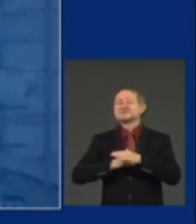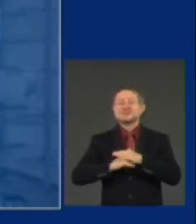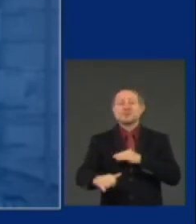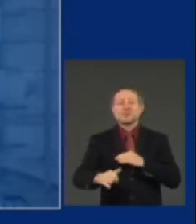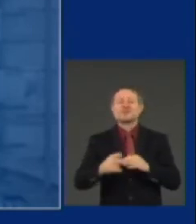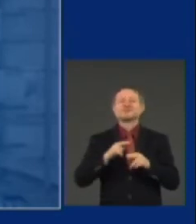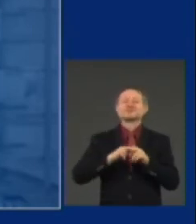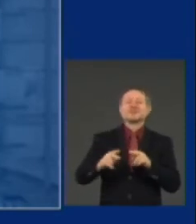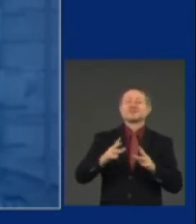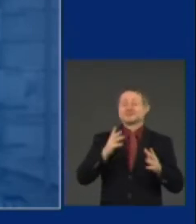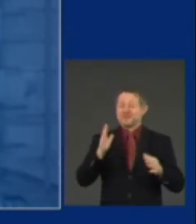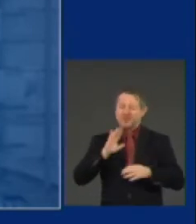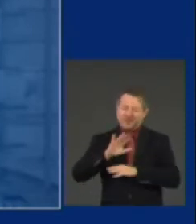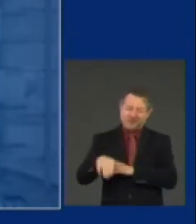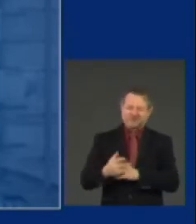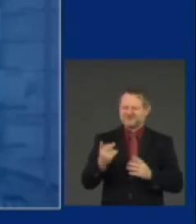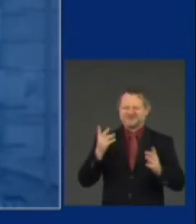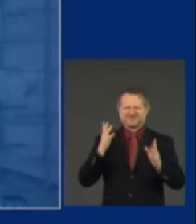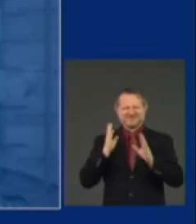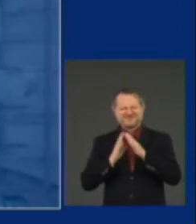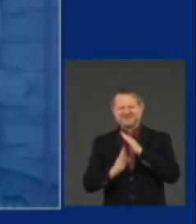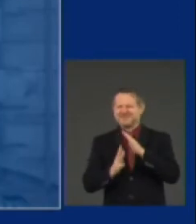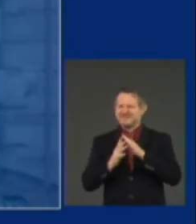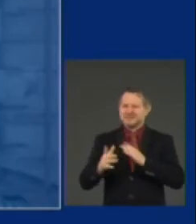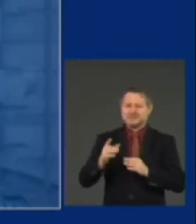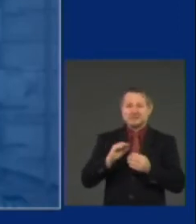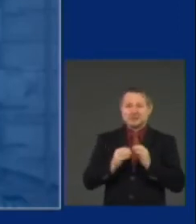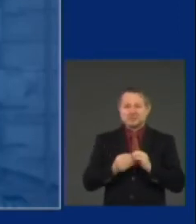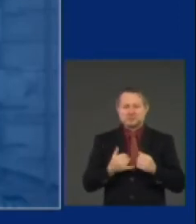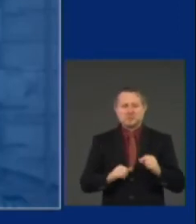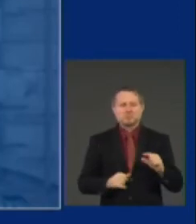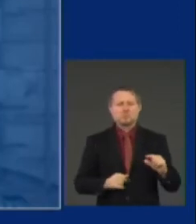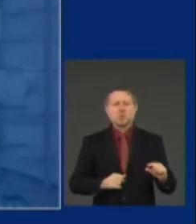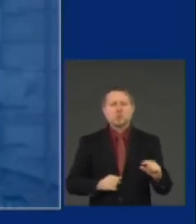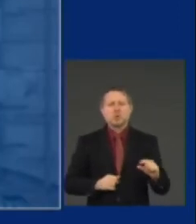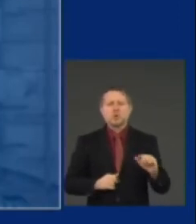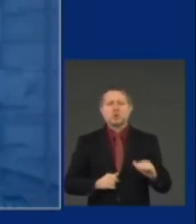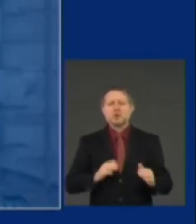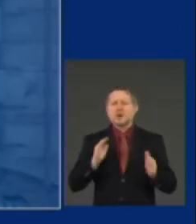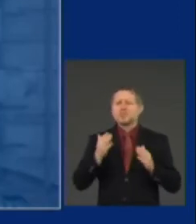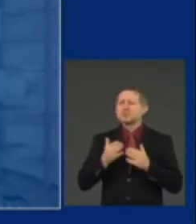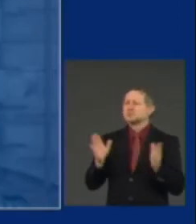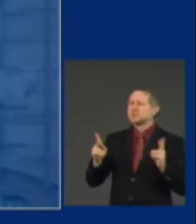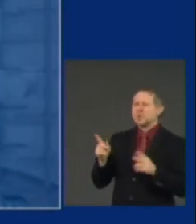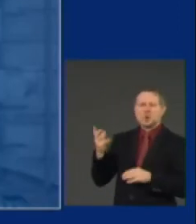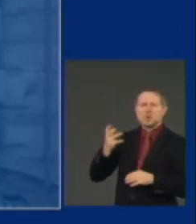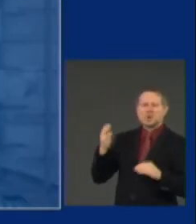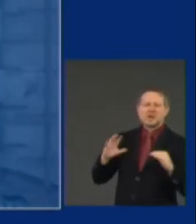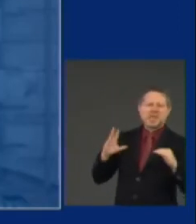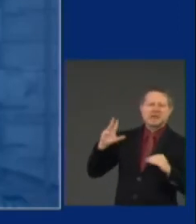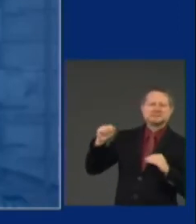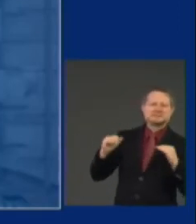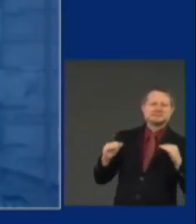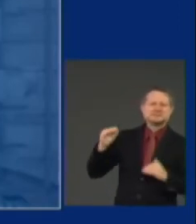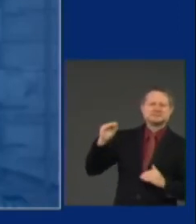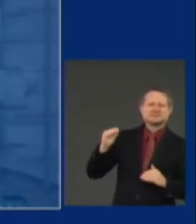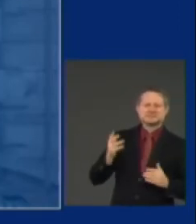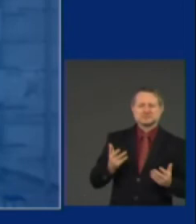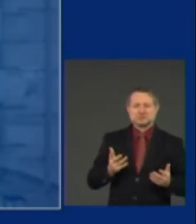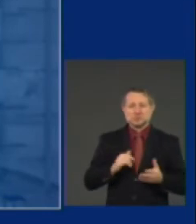long have a lower infection rate than the general population? How does the